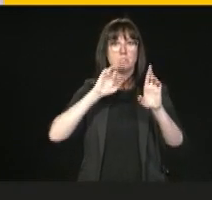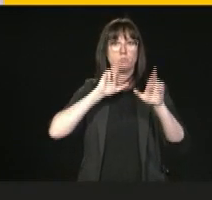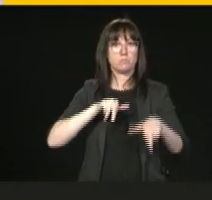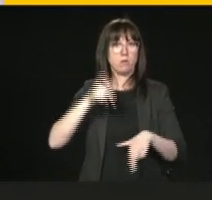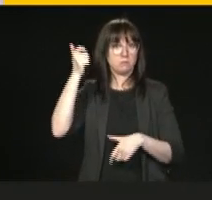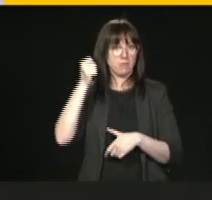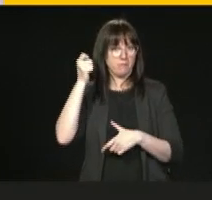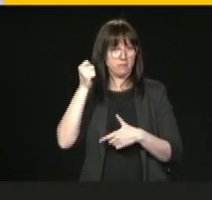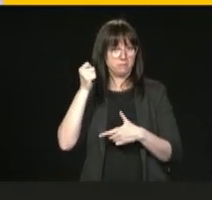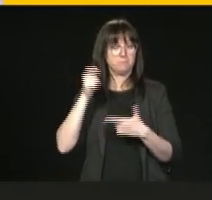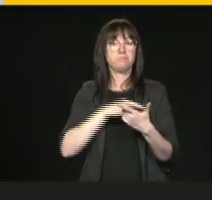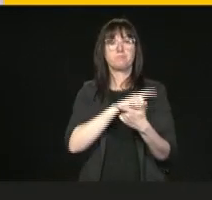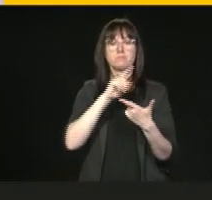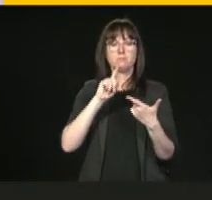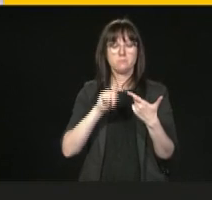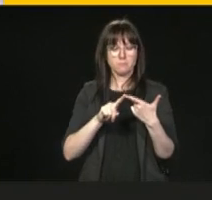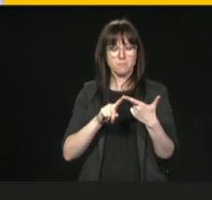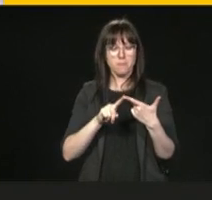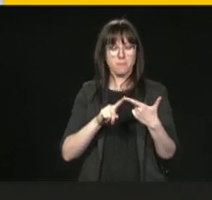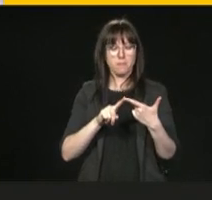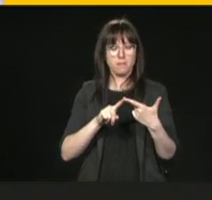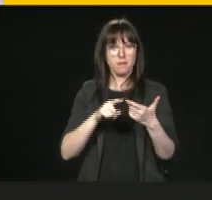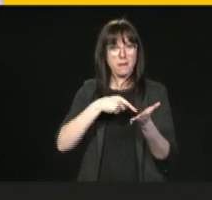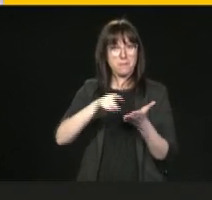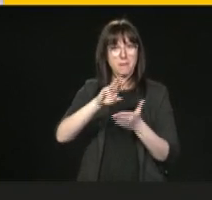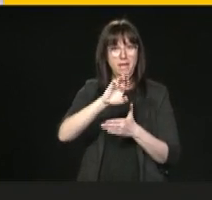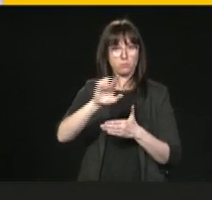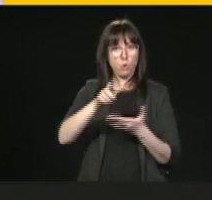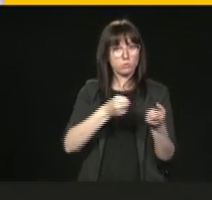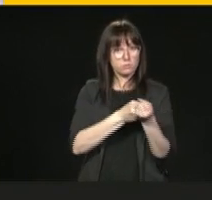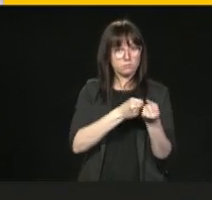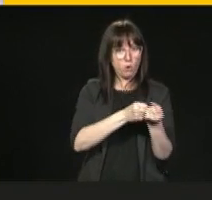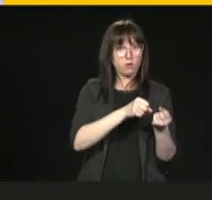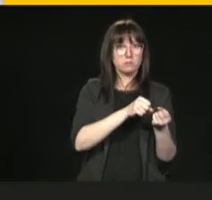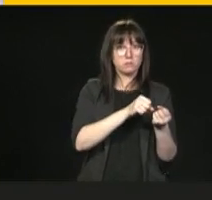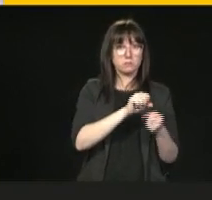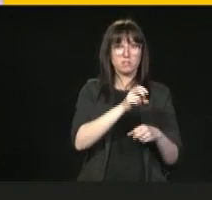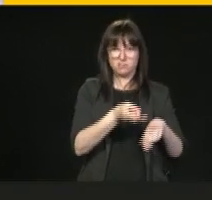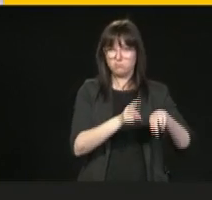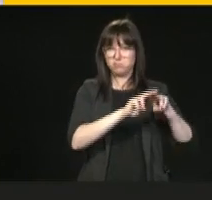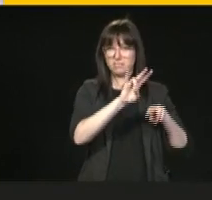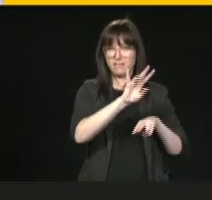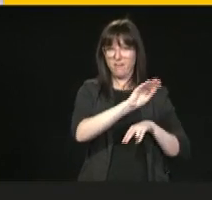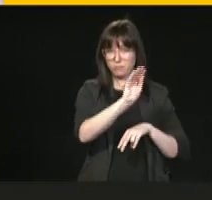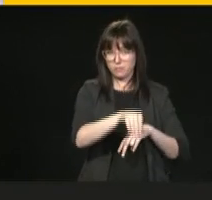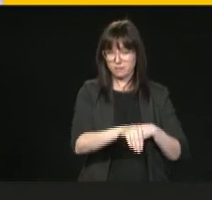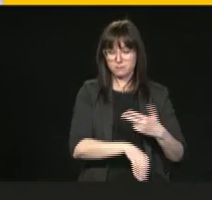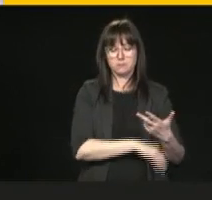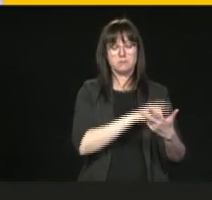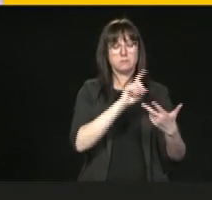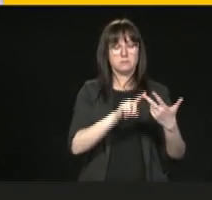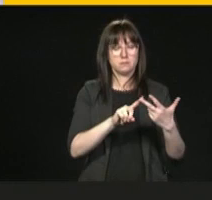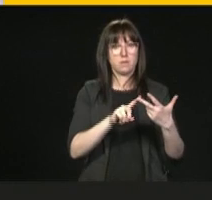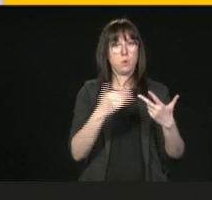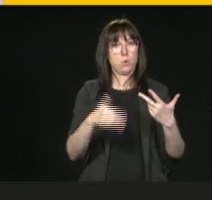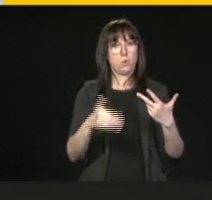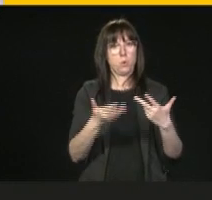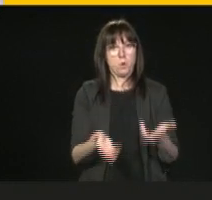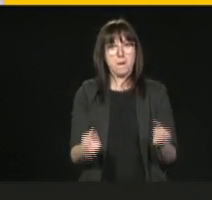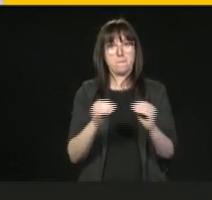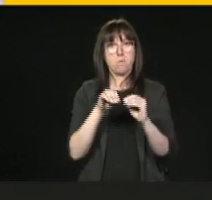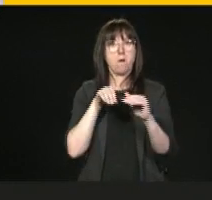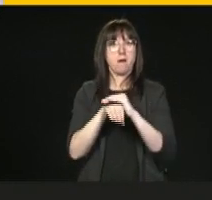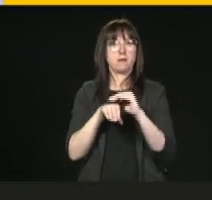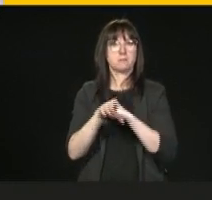Response Benefit, with the payroll support up to 75%, and the significant